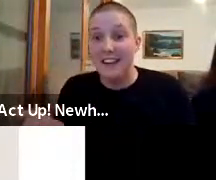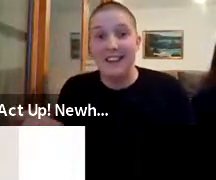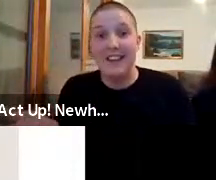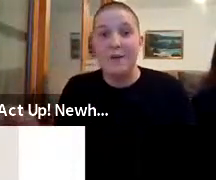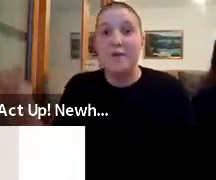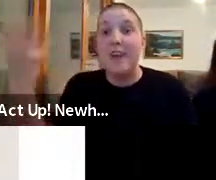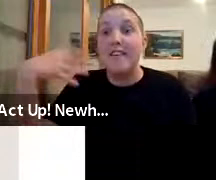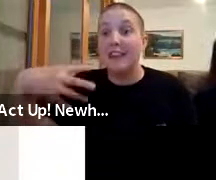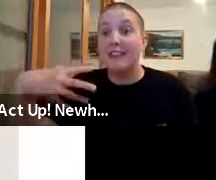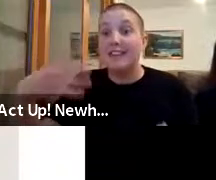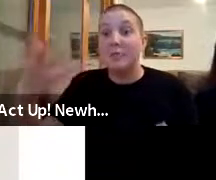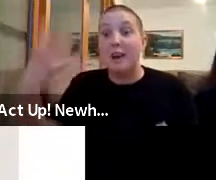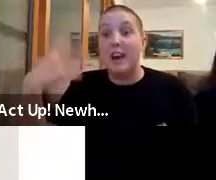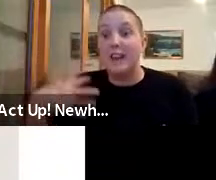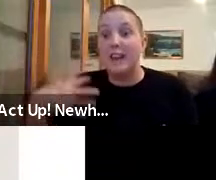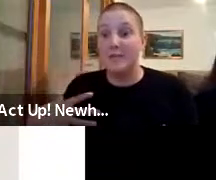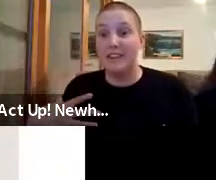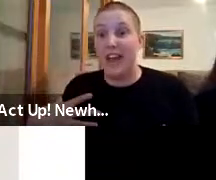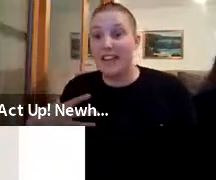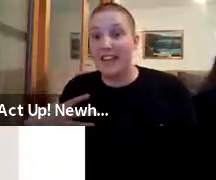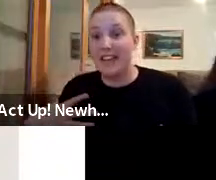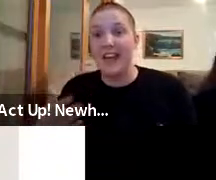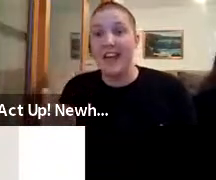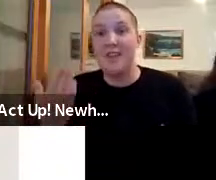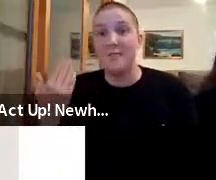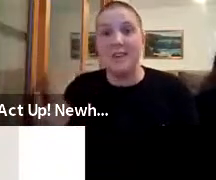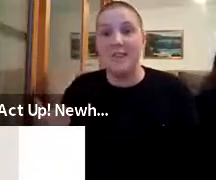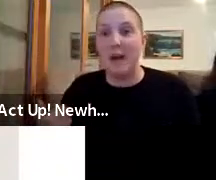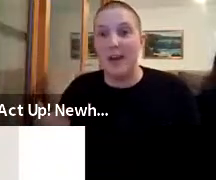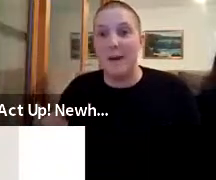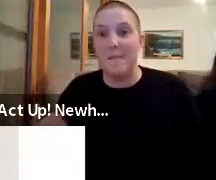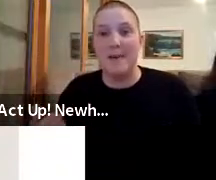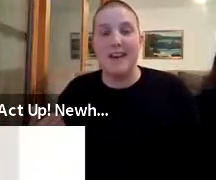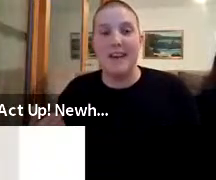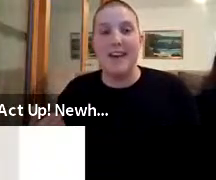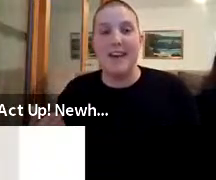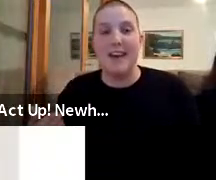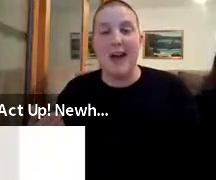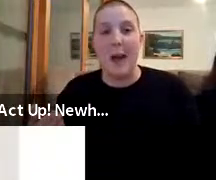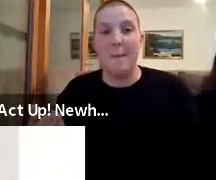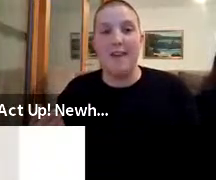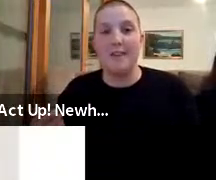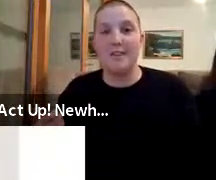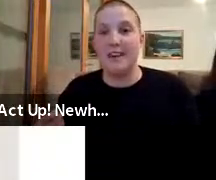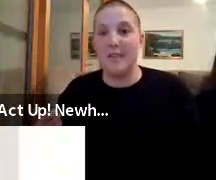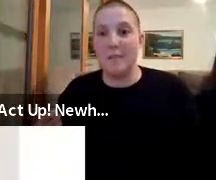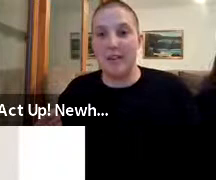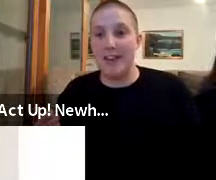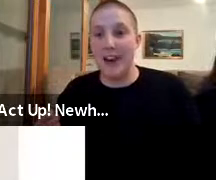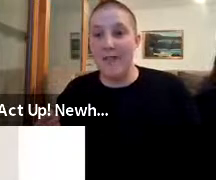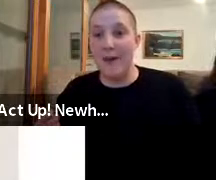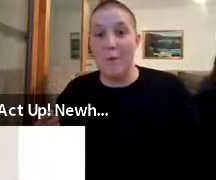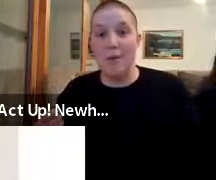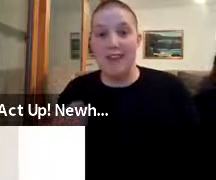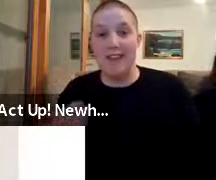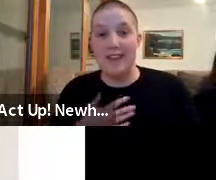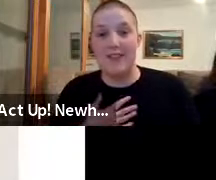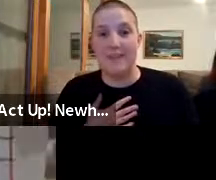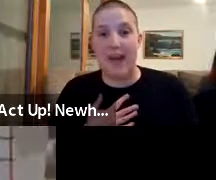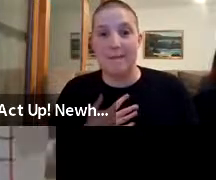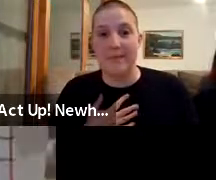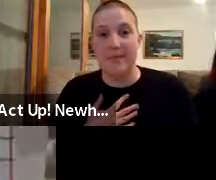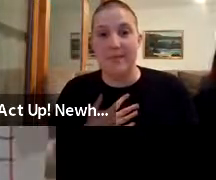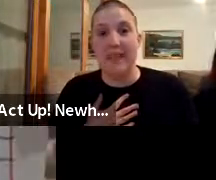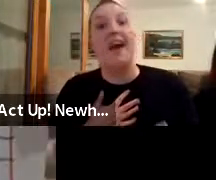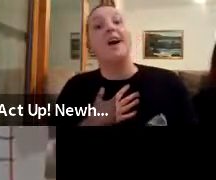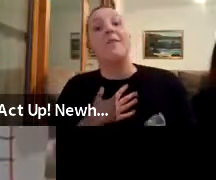sent us with their ideas of what London was like. And then we have coming up a picture of another postcard that we sent